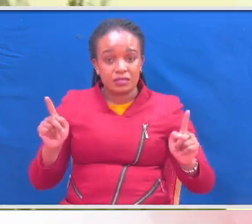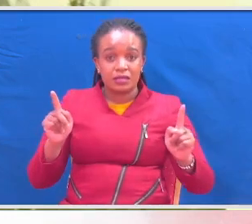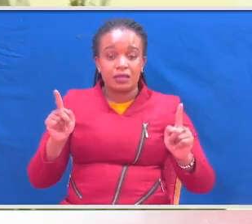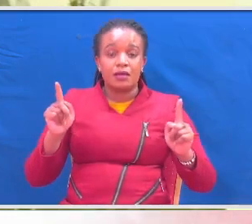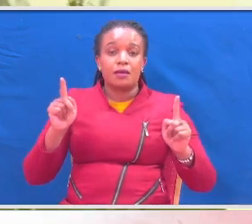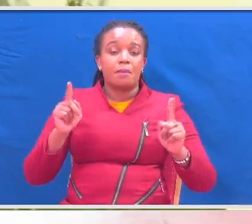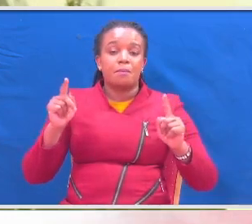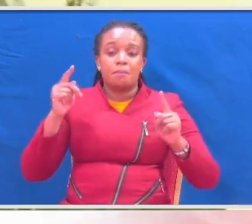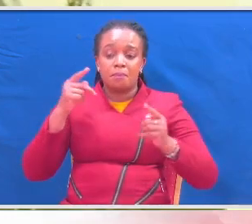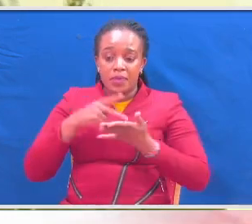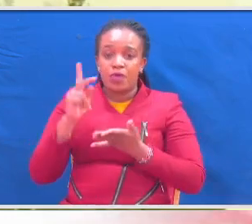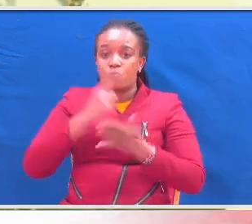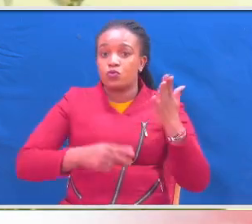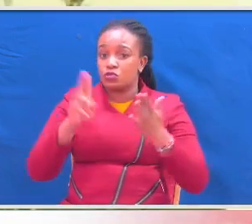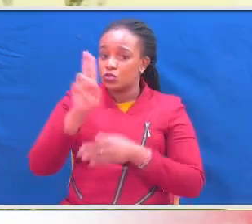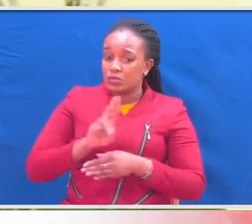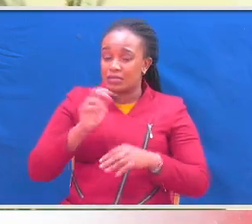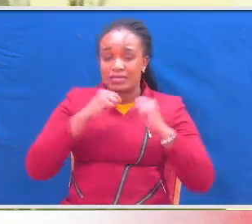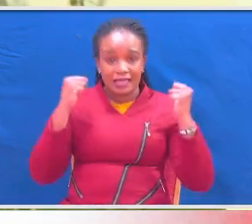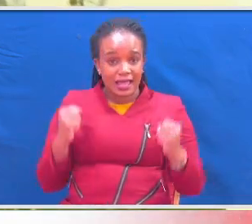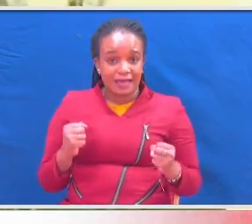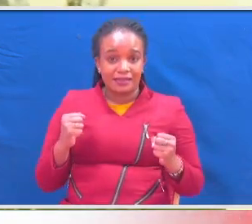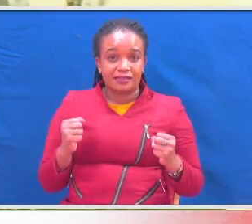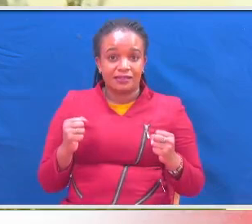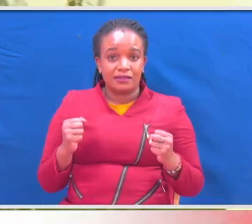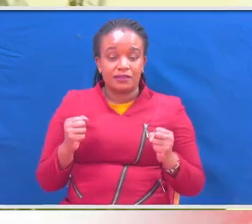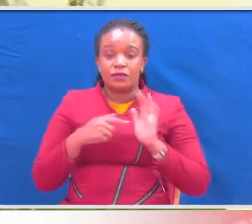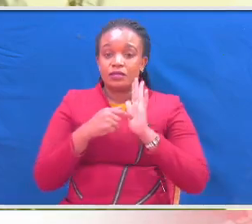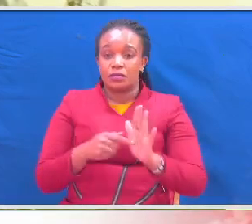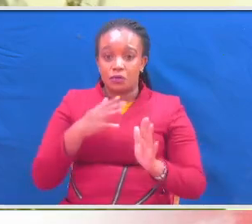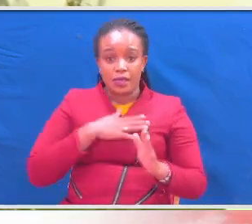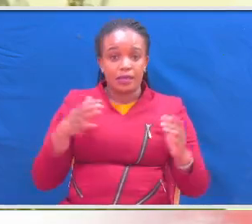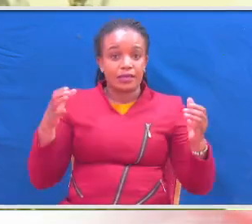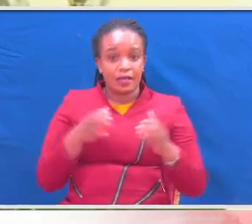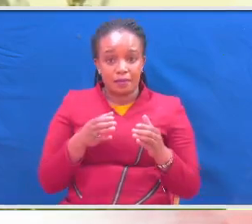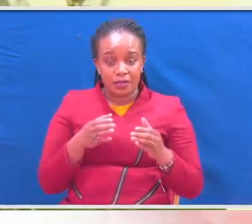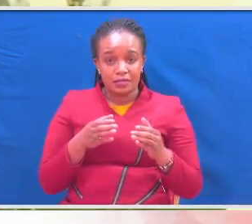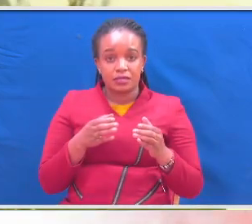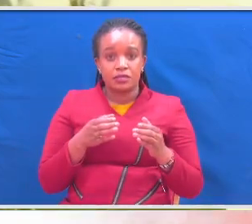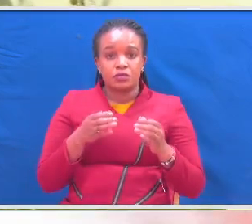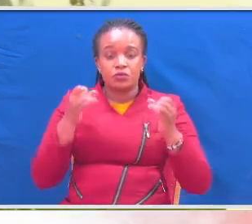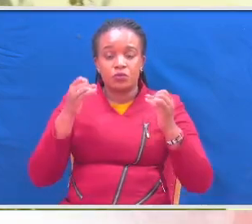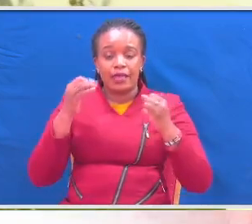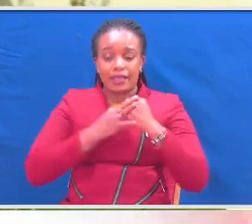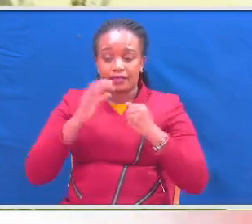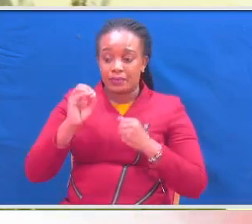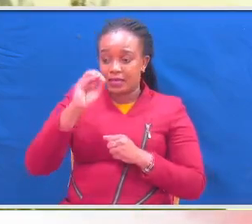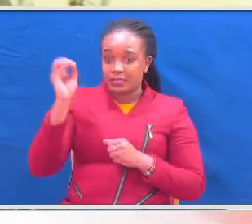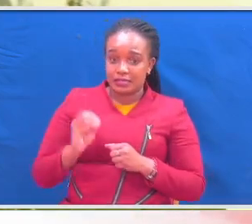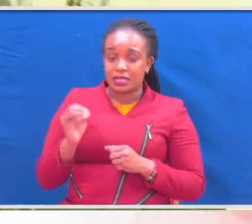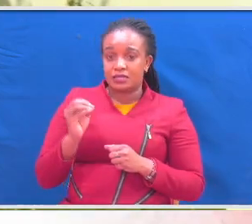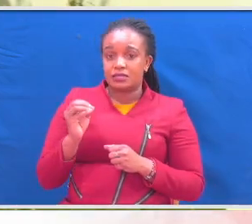expenses. So as a company, for example, my company, we've kept on 80% of our staff are still